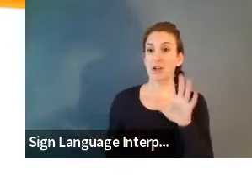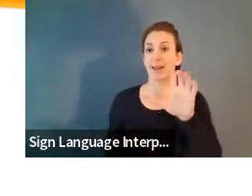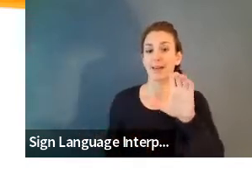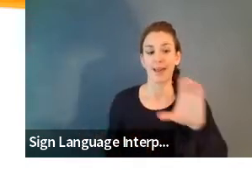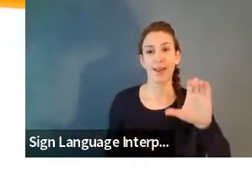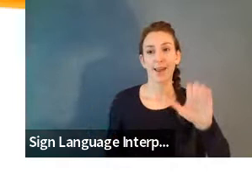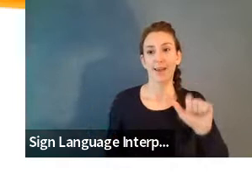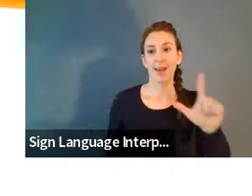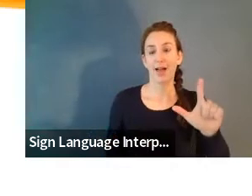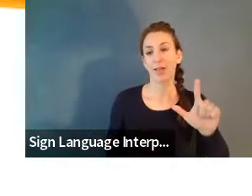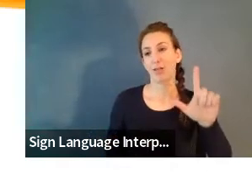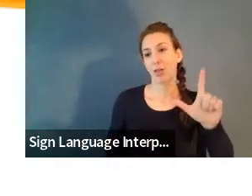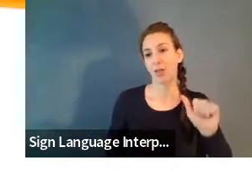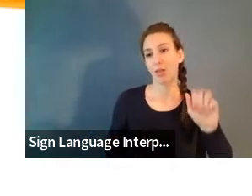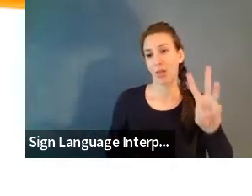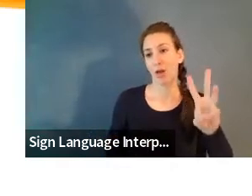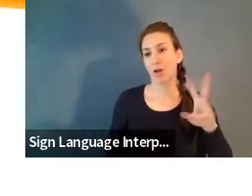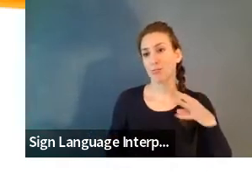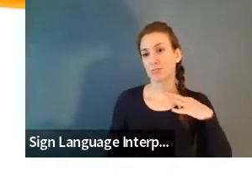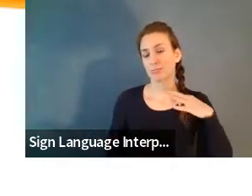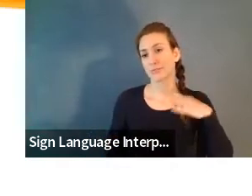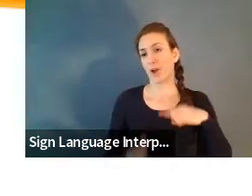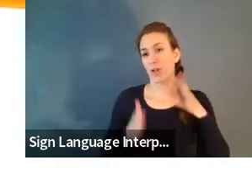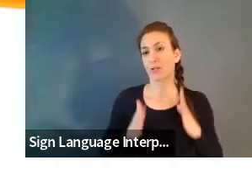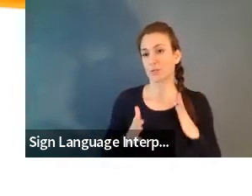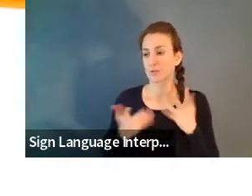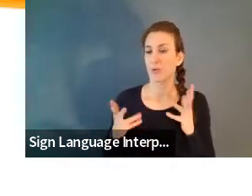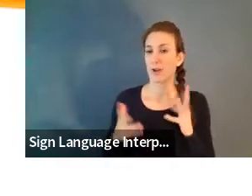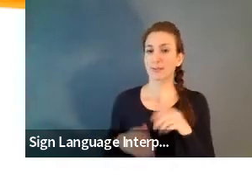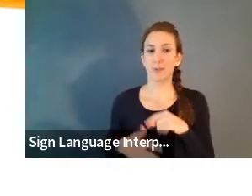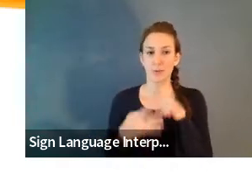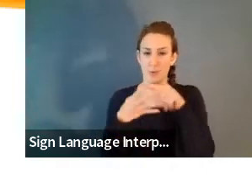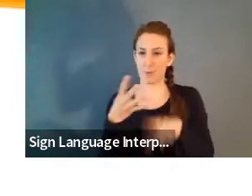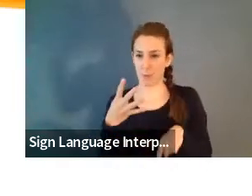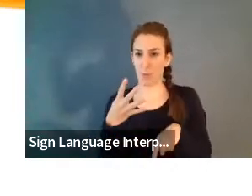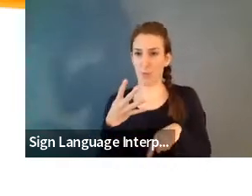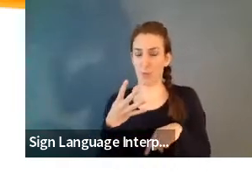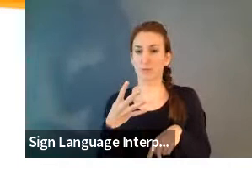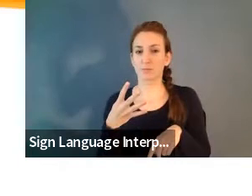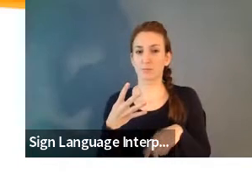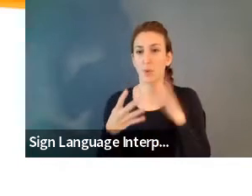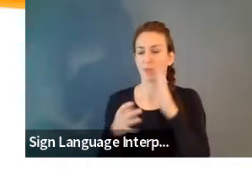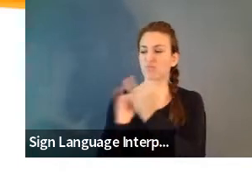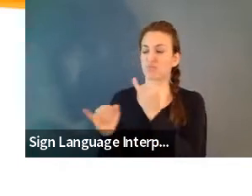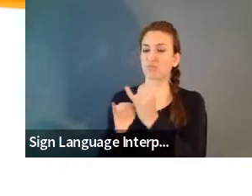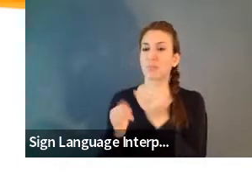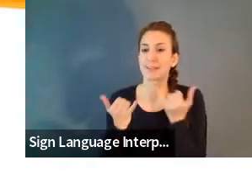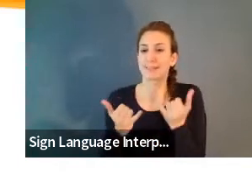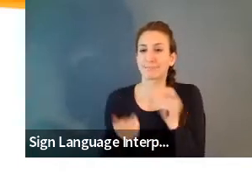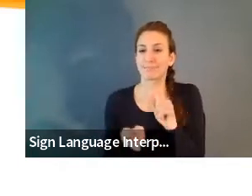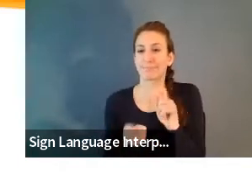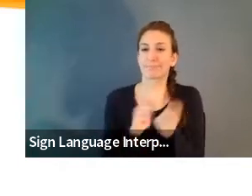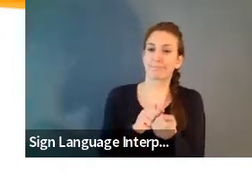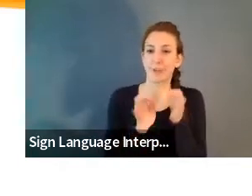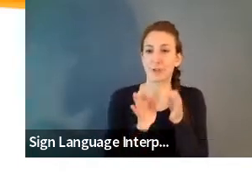let them introduce themselves, but we have Caleb Charles, Amanda Darby, Janelle Mayberry, and Cynthia Salazar. And for